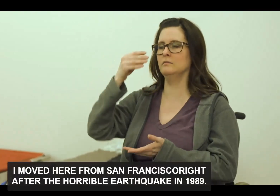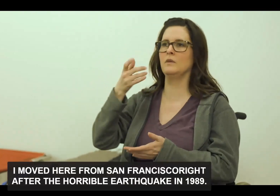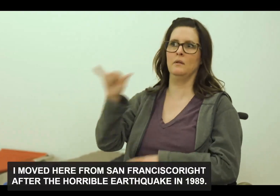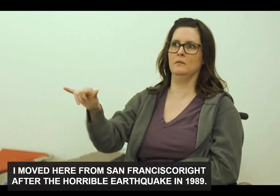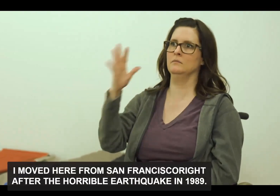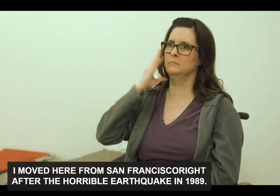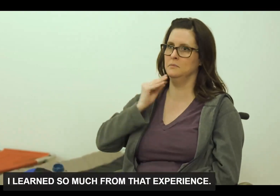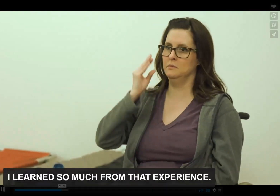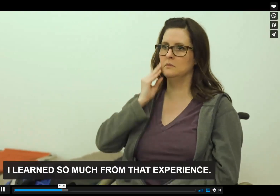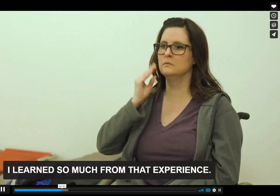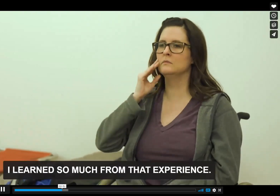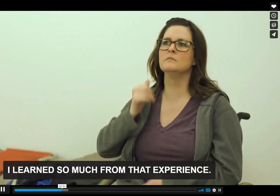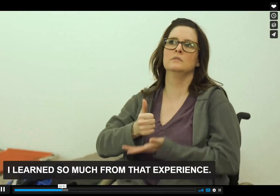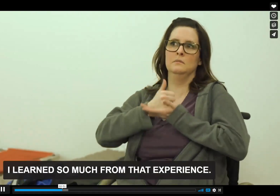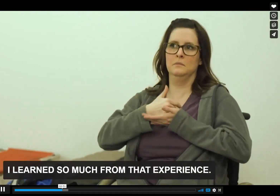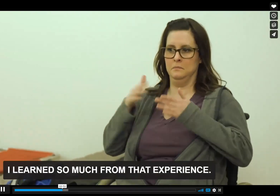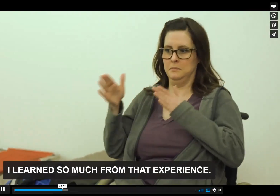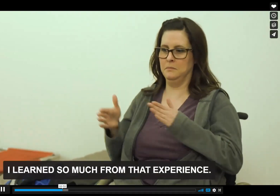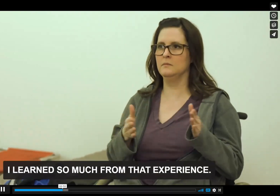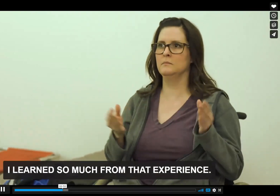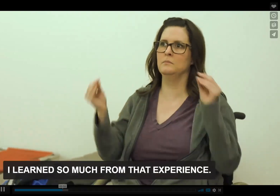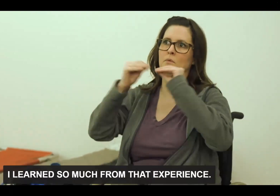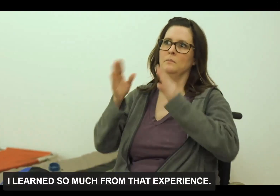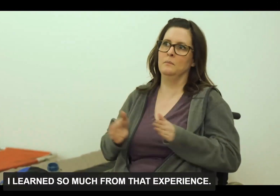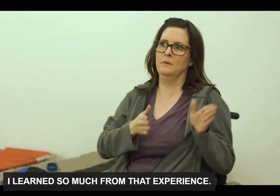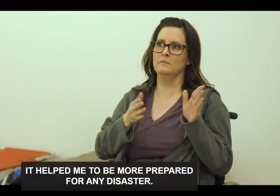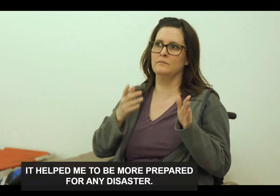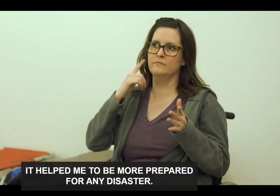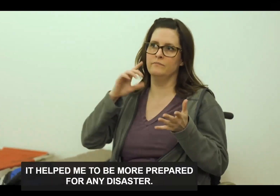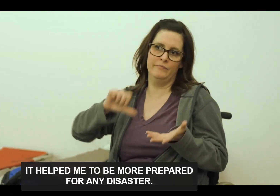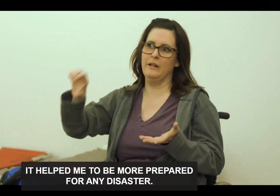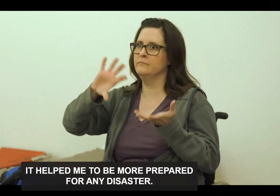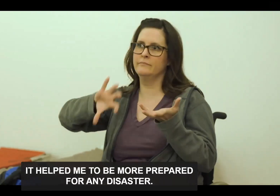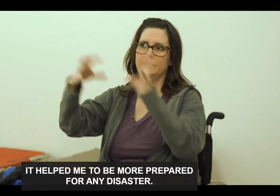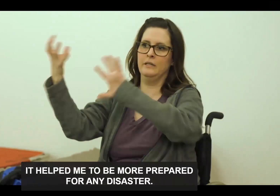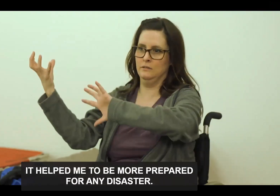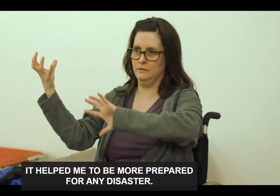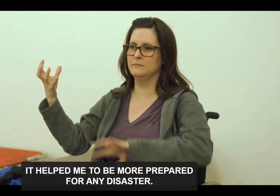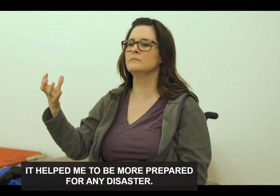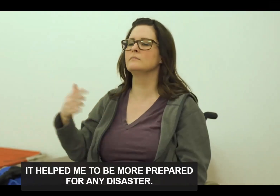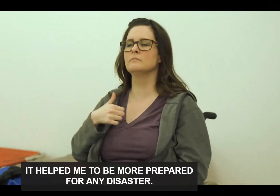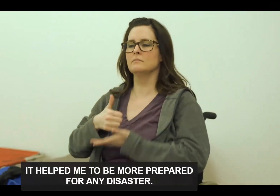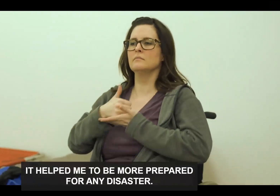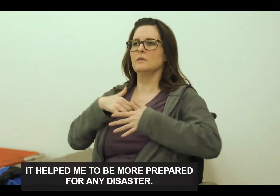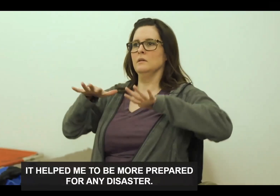1989. I learned so much from that experience. It helped me to be more prepared for any